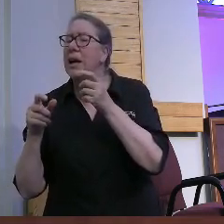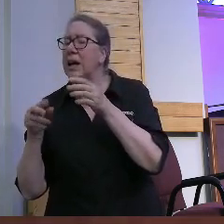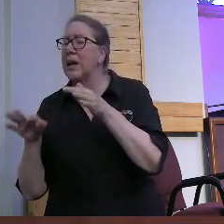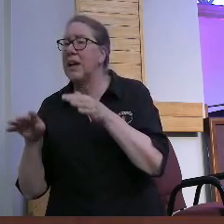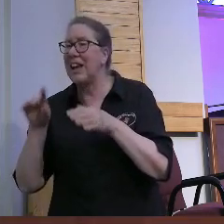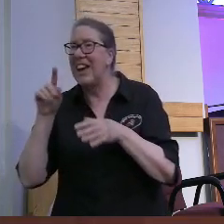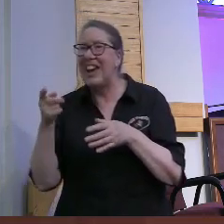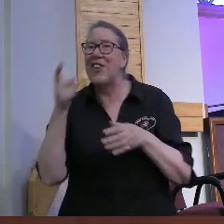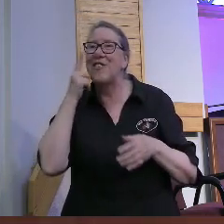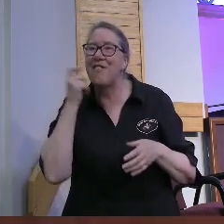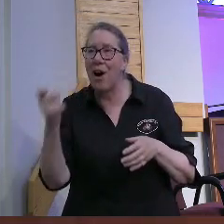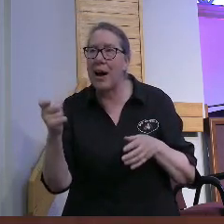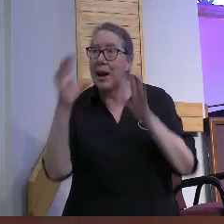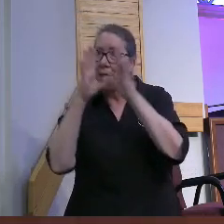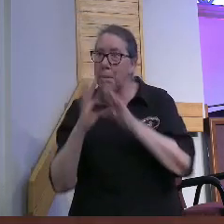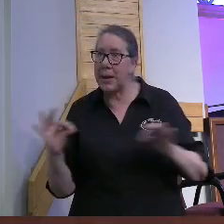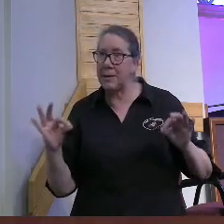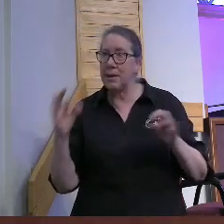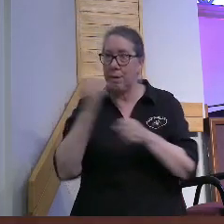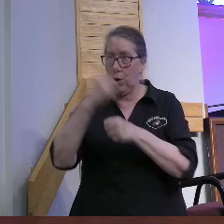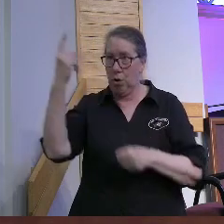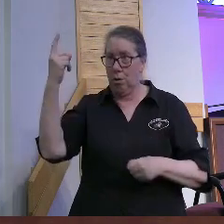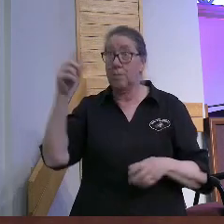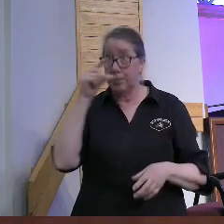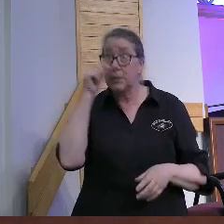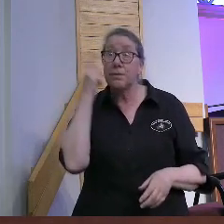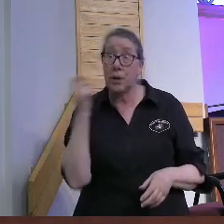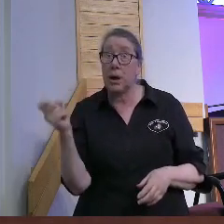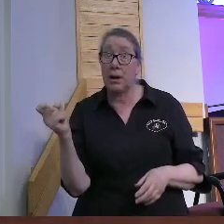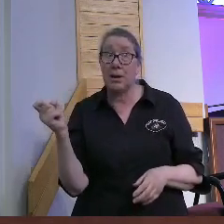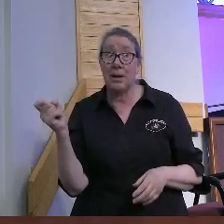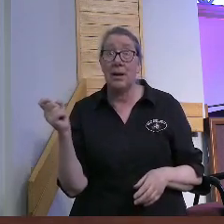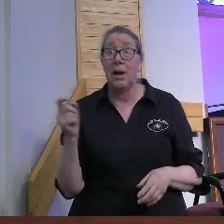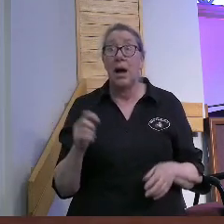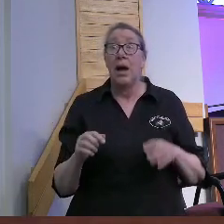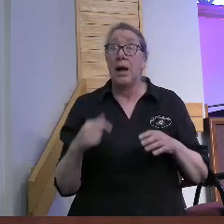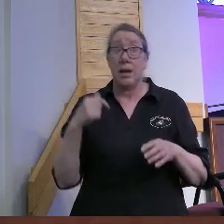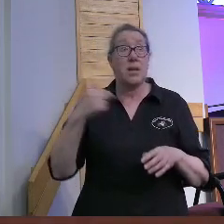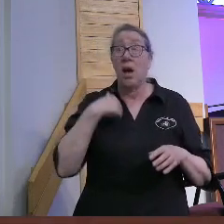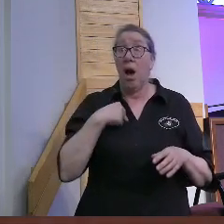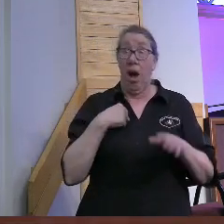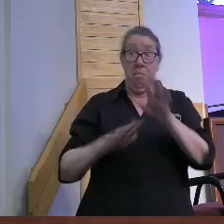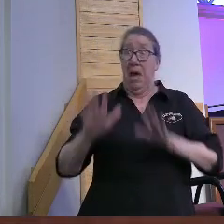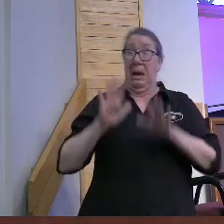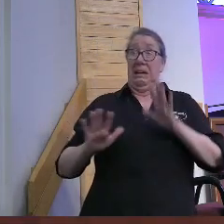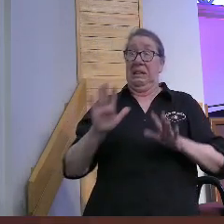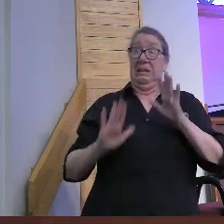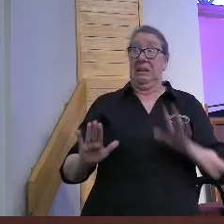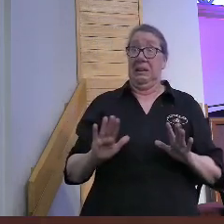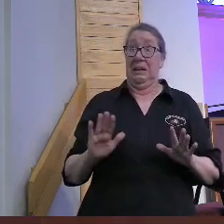able to find the peace of God. Yes, I've panicked. I'll tell you a little story. When I first began